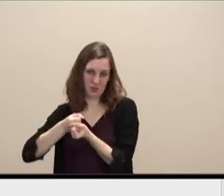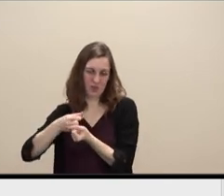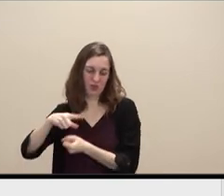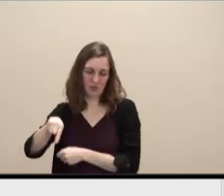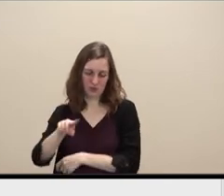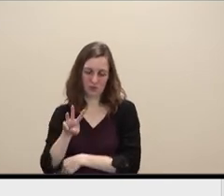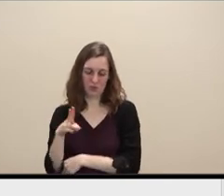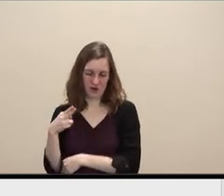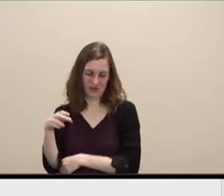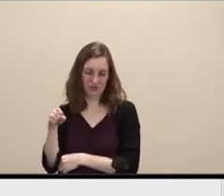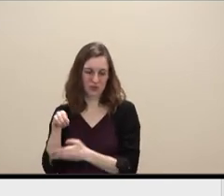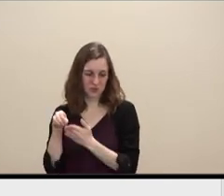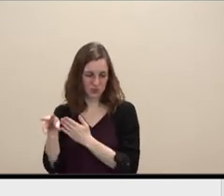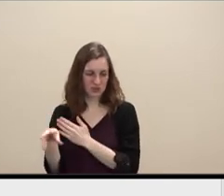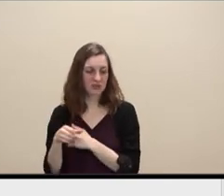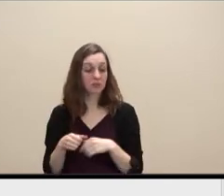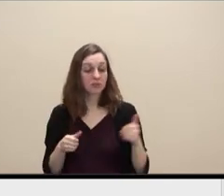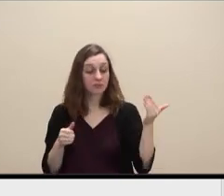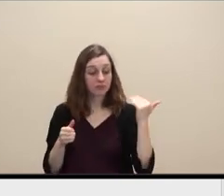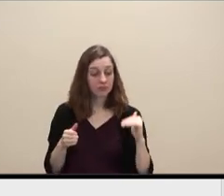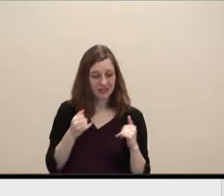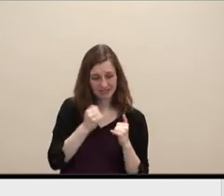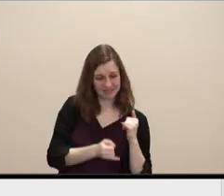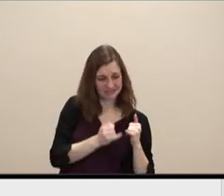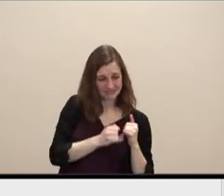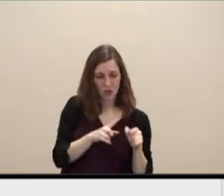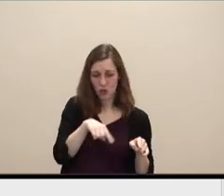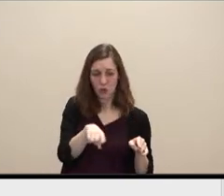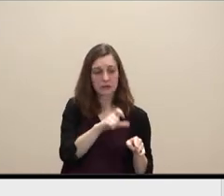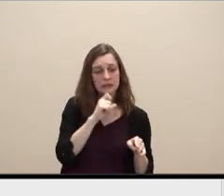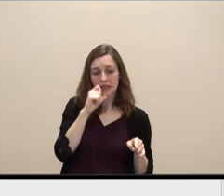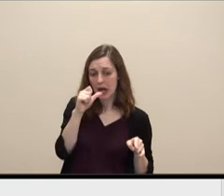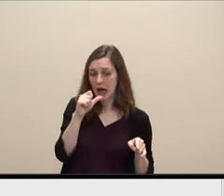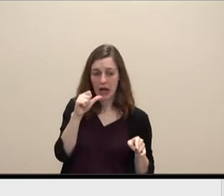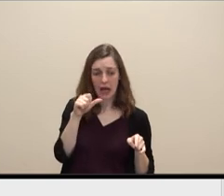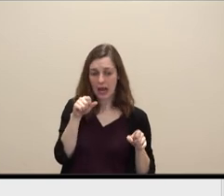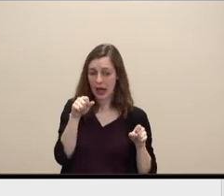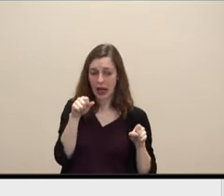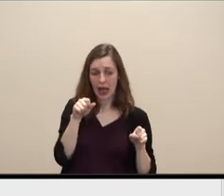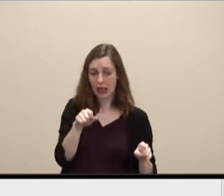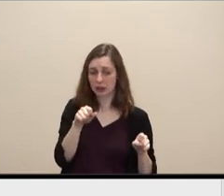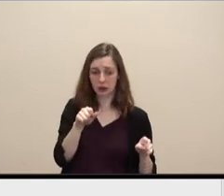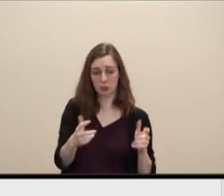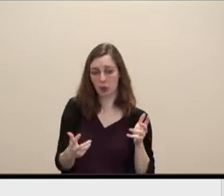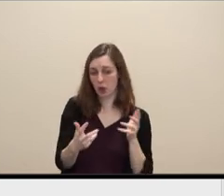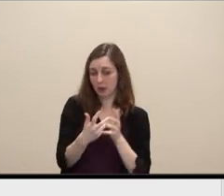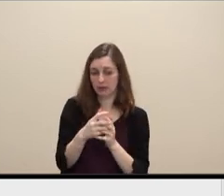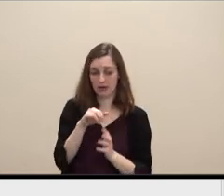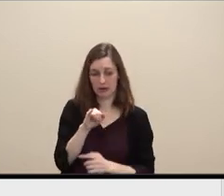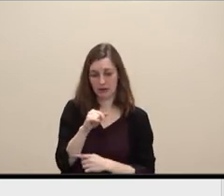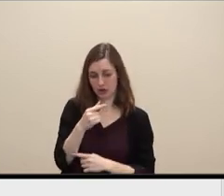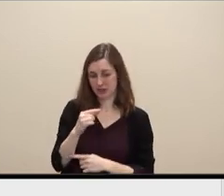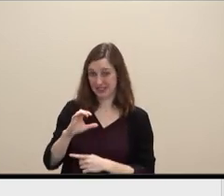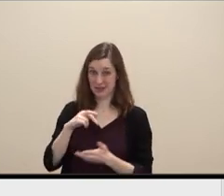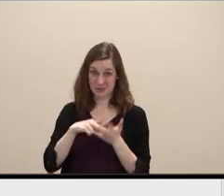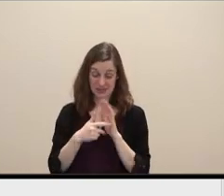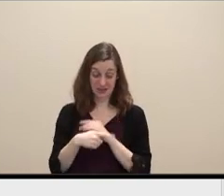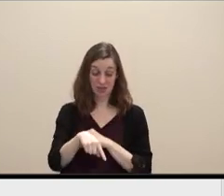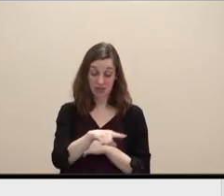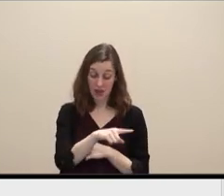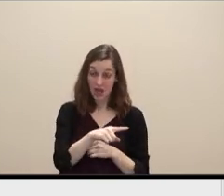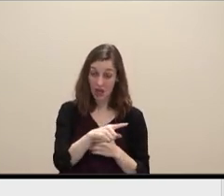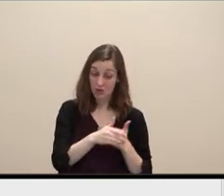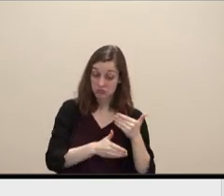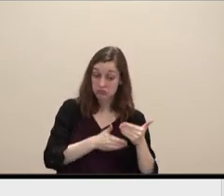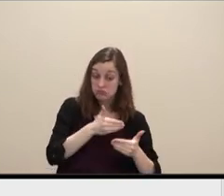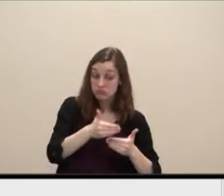students. And those not yet eligible for an IGC means the kids on path for graduating with credits, but they have more 3 or